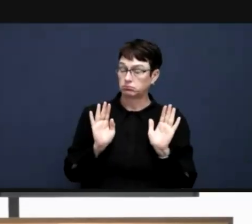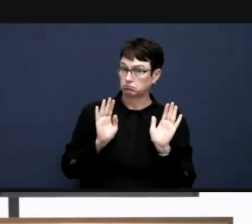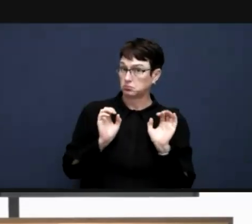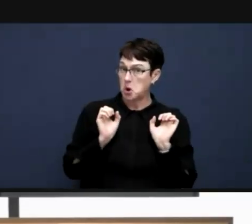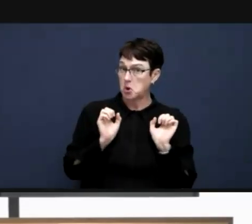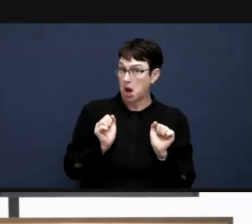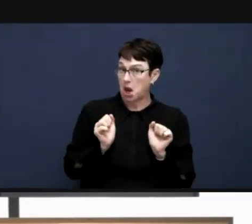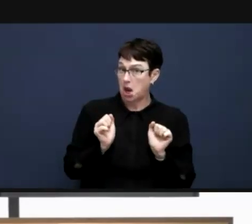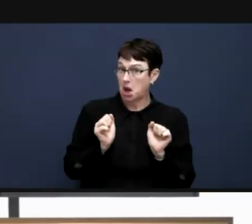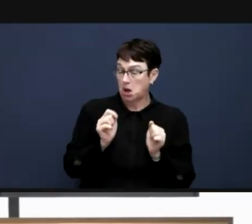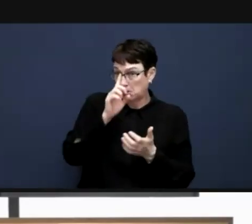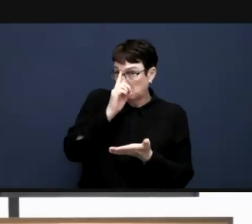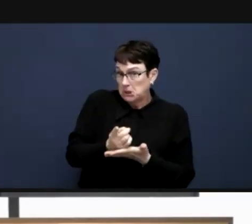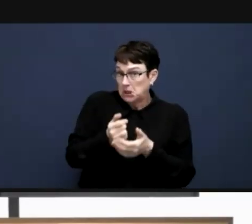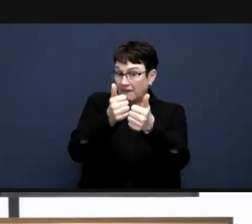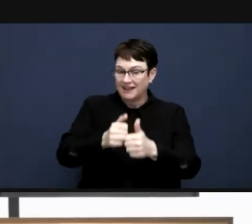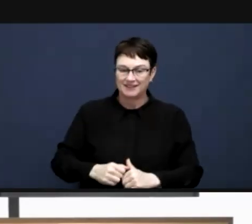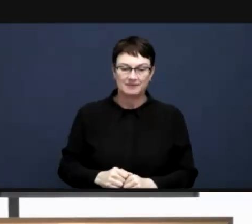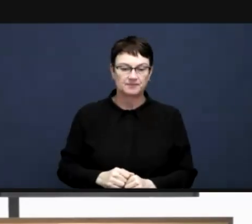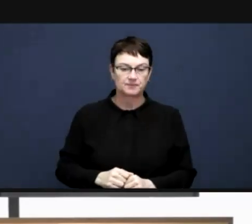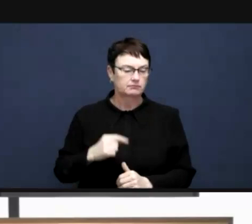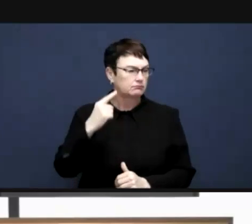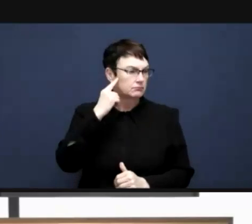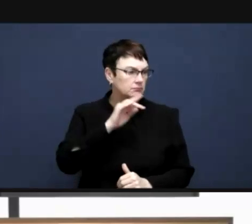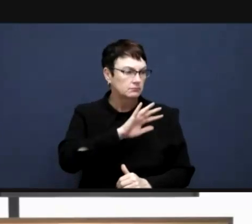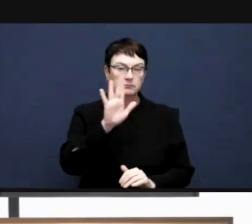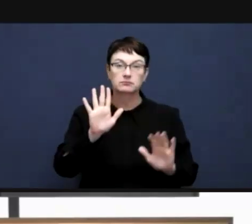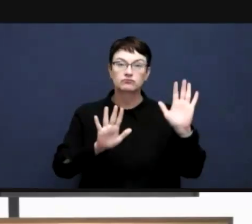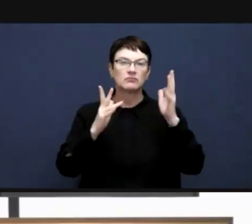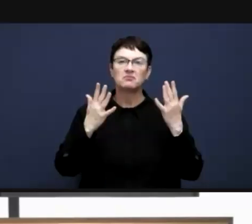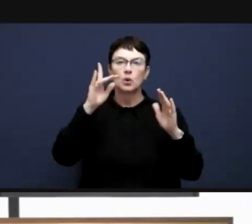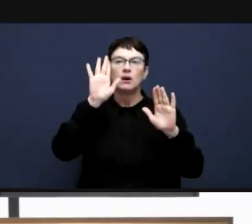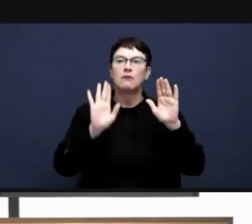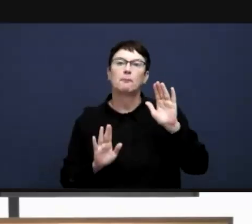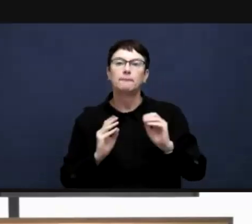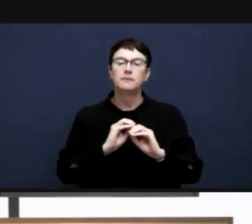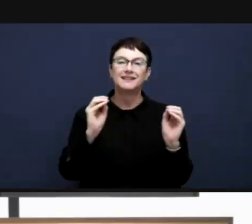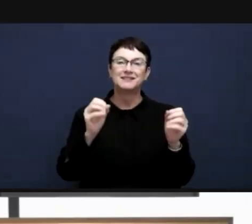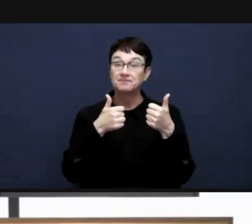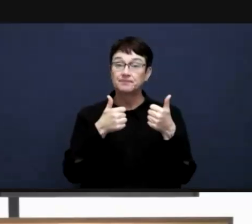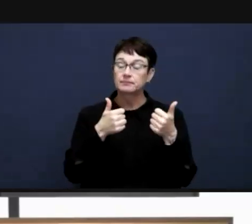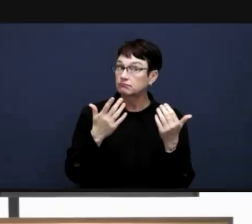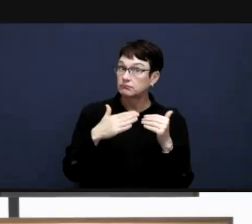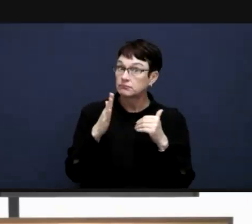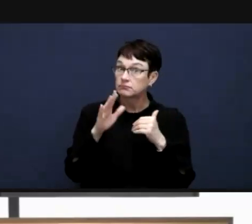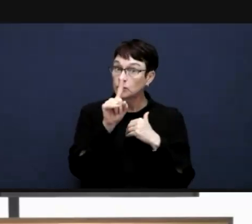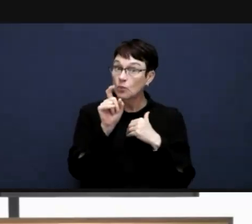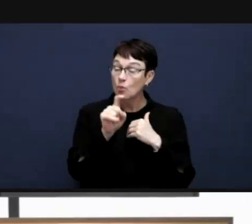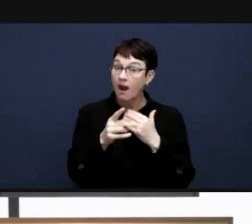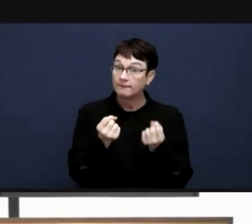Okay, I think somebody else was waving, but now I don't see the hand anymore. Did we have a question here?